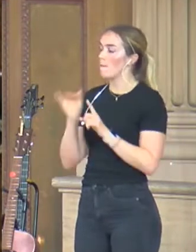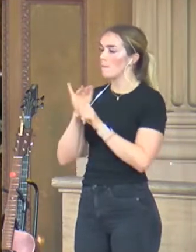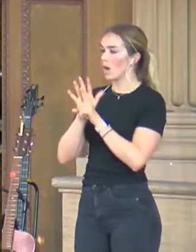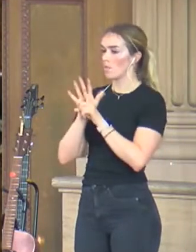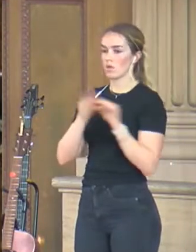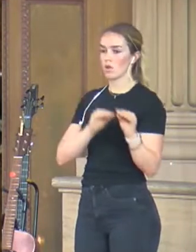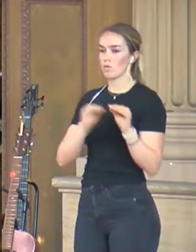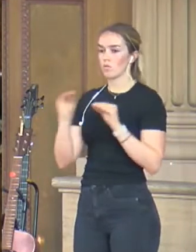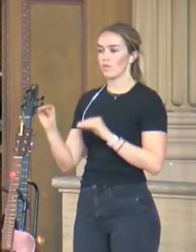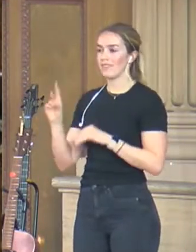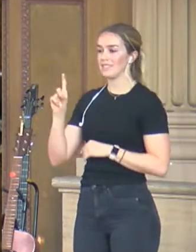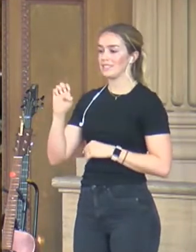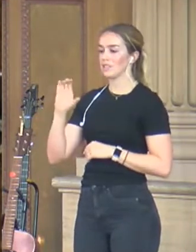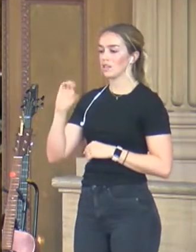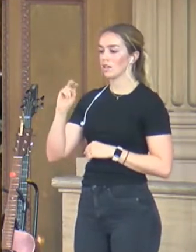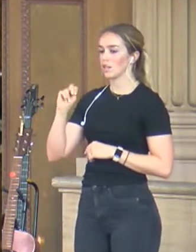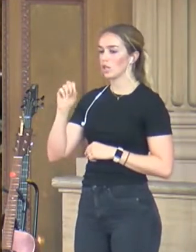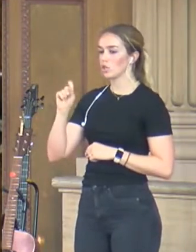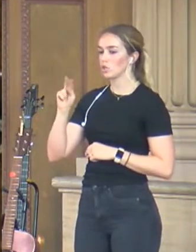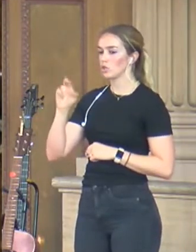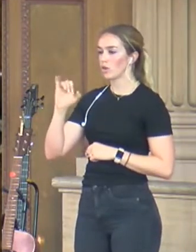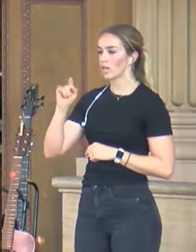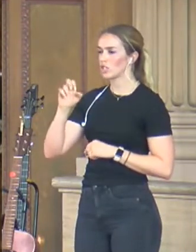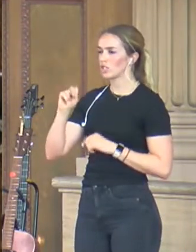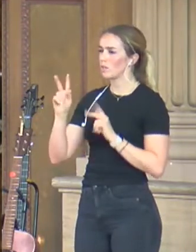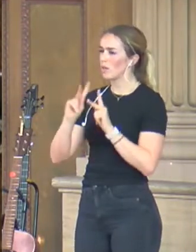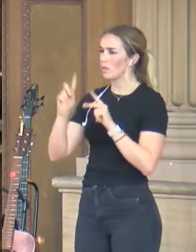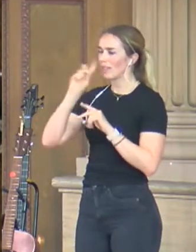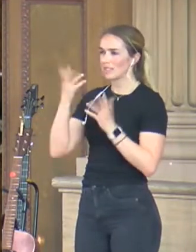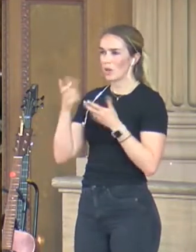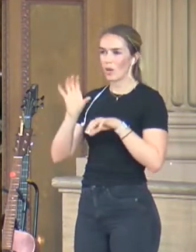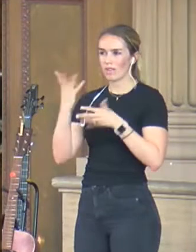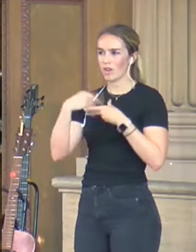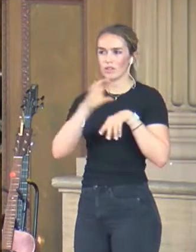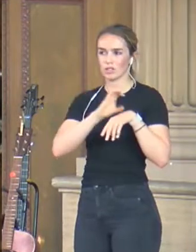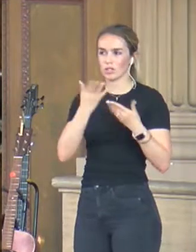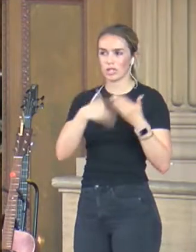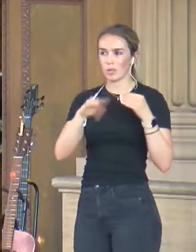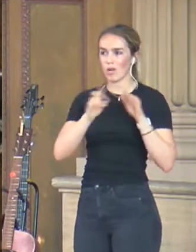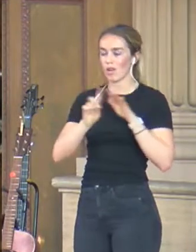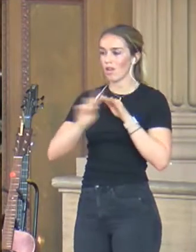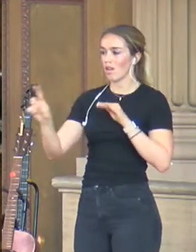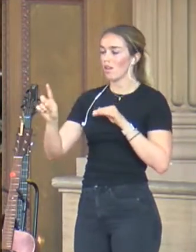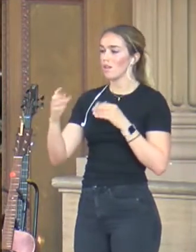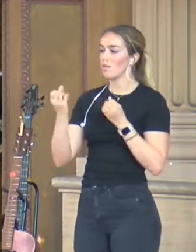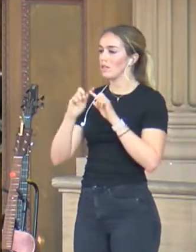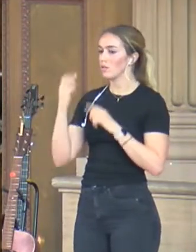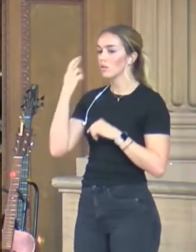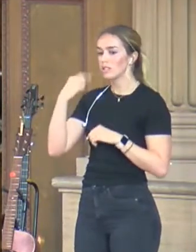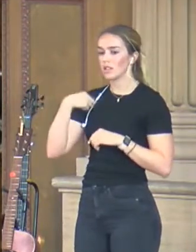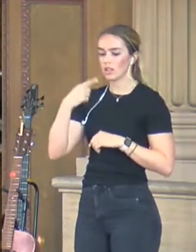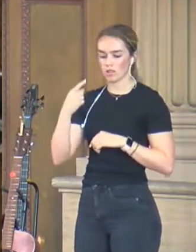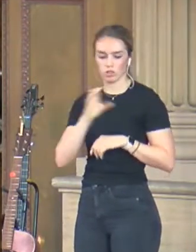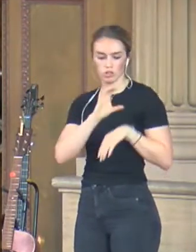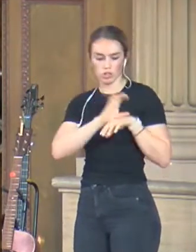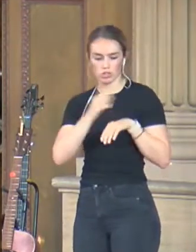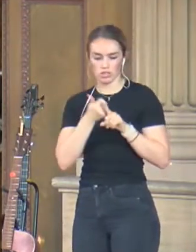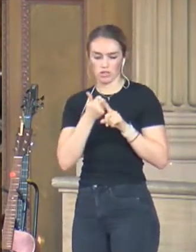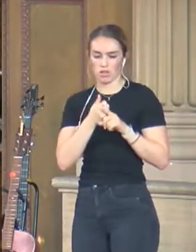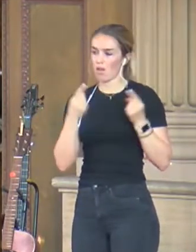of deconstruction, where people are walking away from the faith. And they have a lot of different reasons for that. Sometimes they say they're walking away because they were harmed by churches.